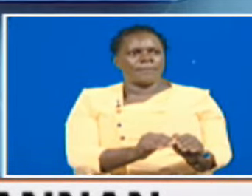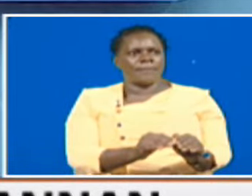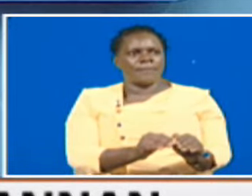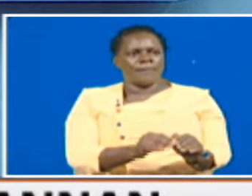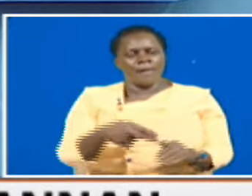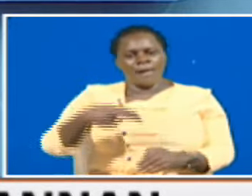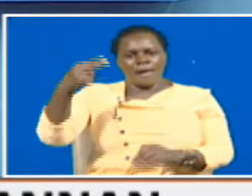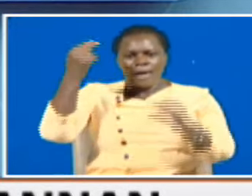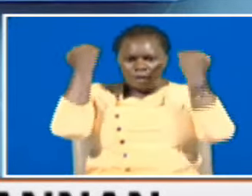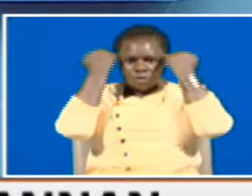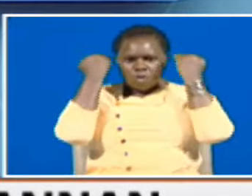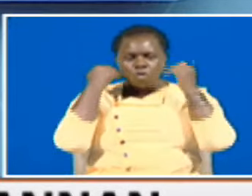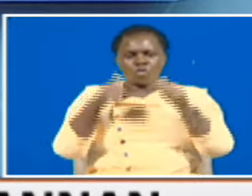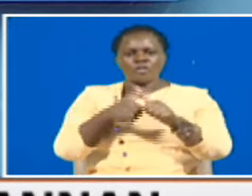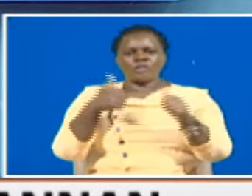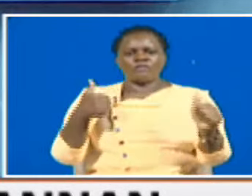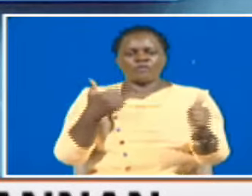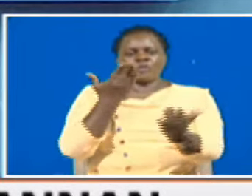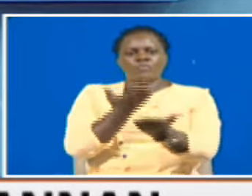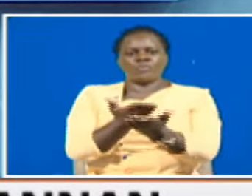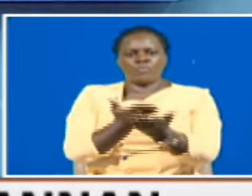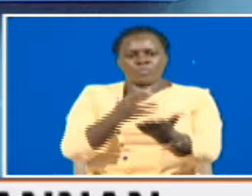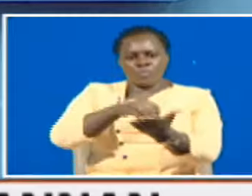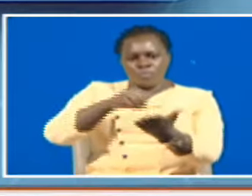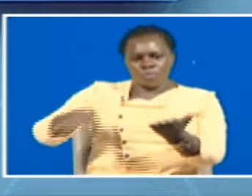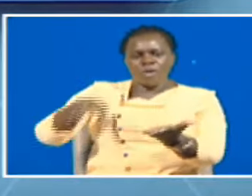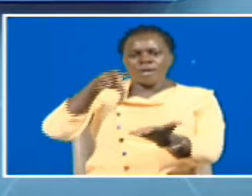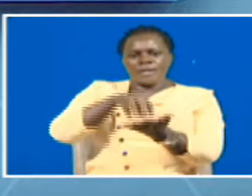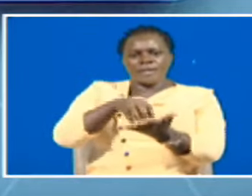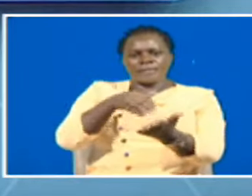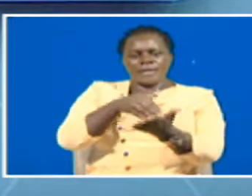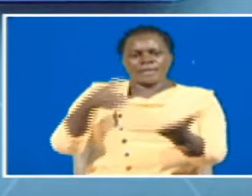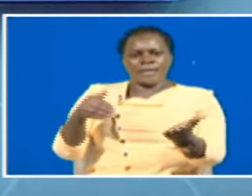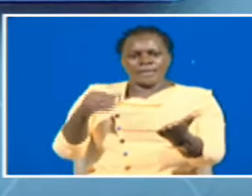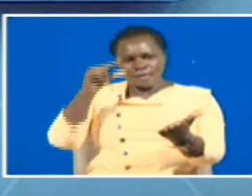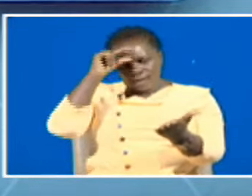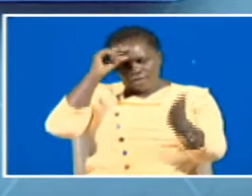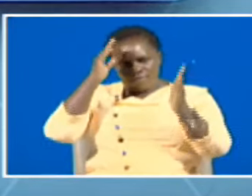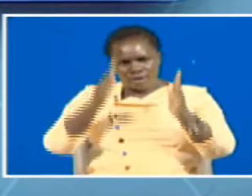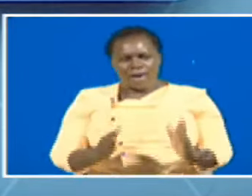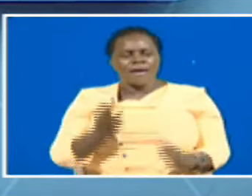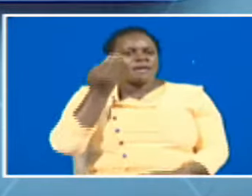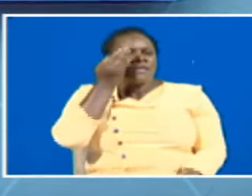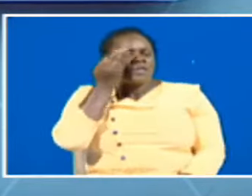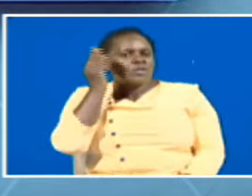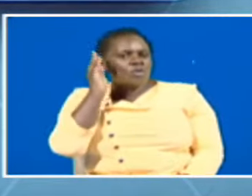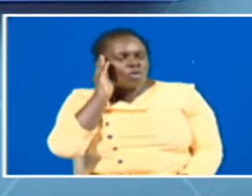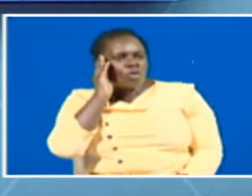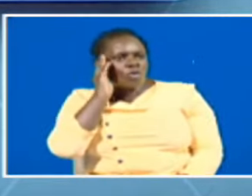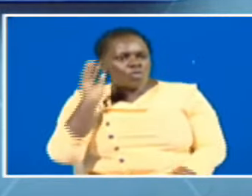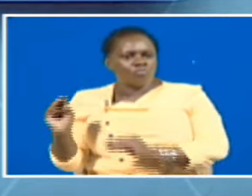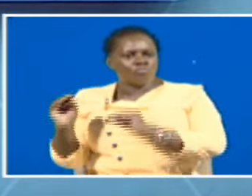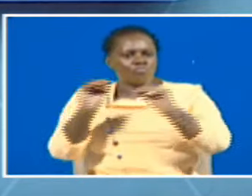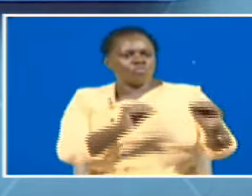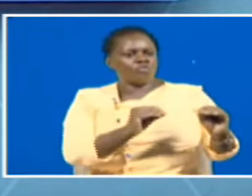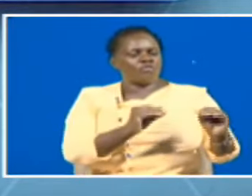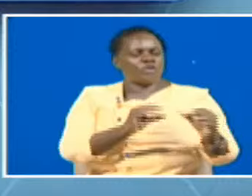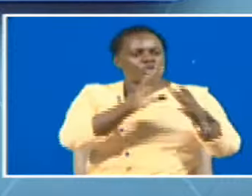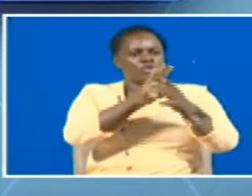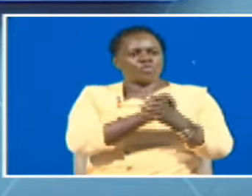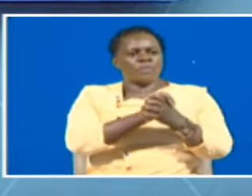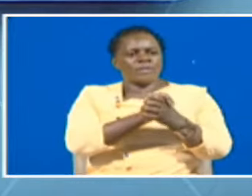The High Court has rejected a request to dismiss the case against Isiolo Governor Abdi Hassan Guyo for defecting from the Jubilee Party